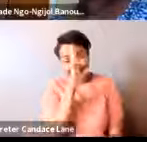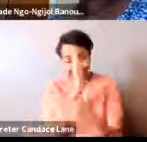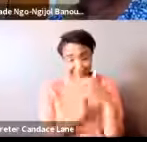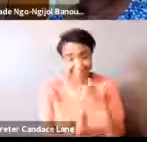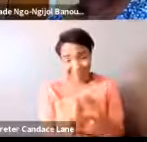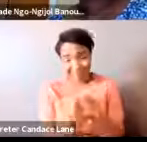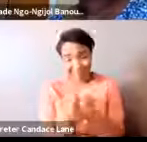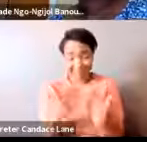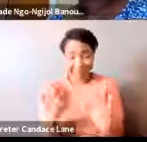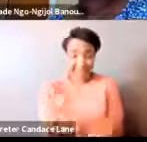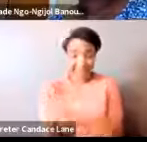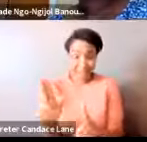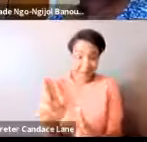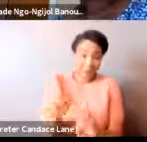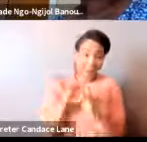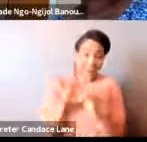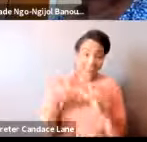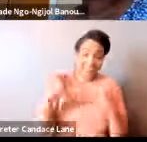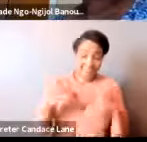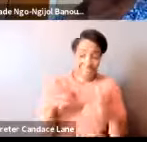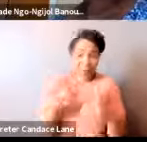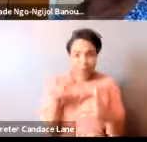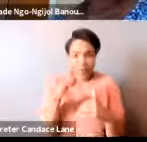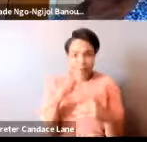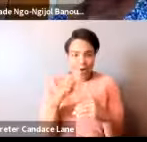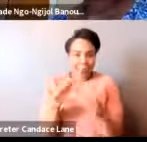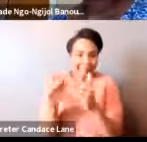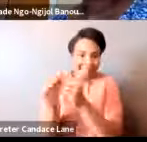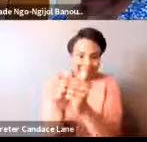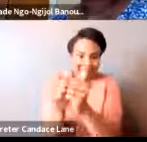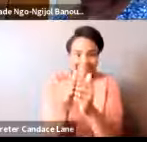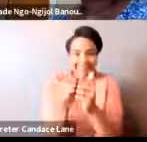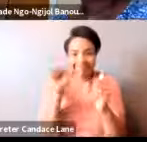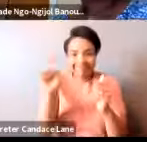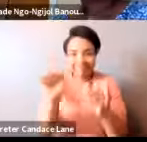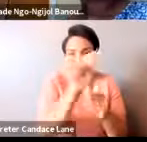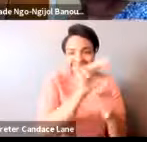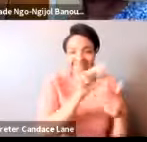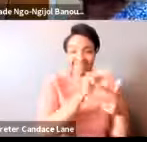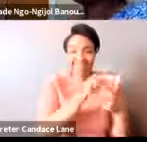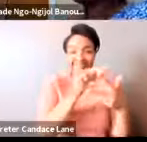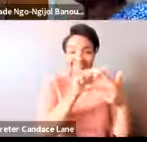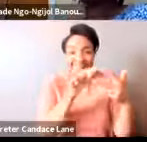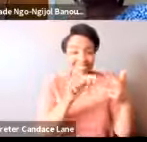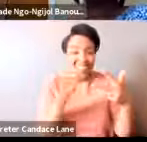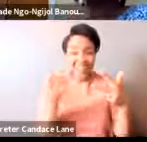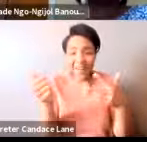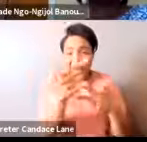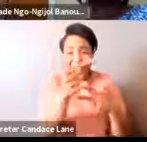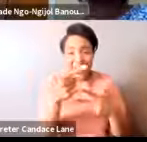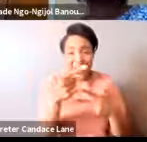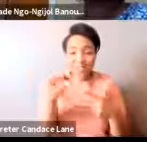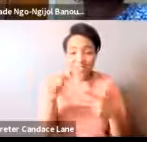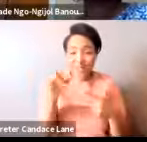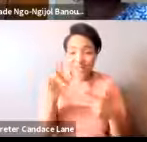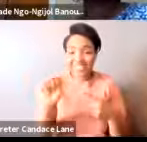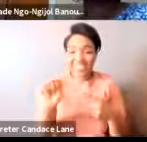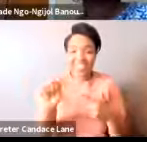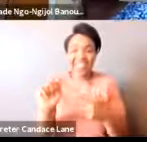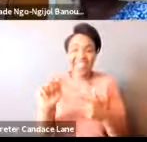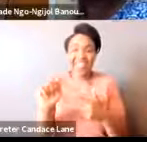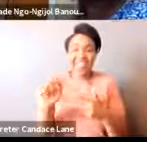be sharing space and time with LaTasha N. Nevada Diggs and Patricia Spears Jones,